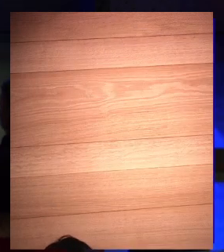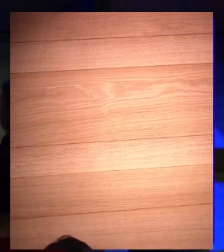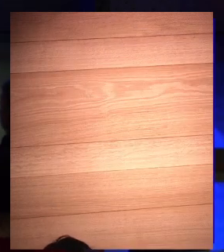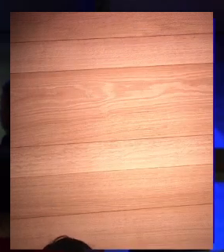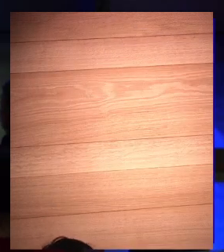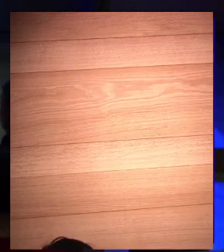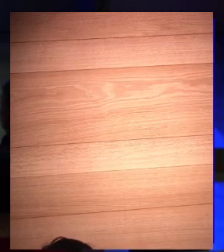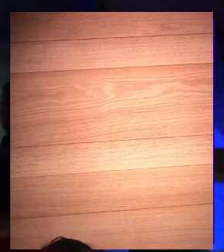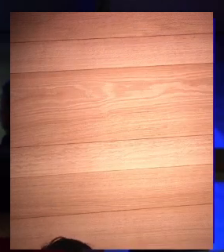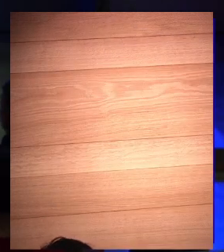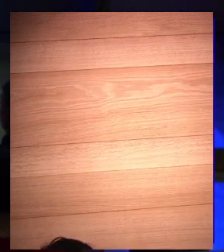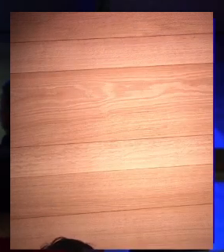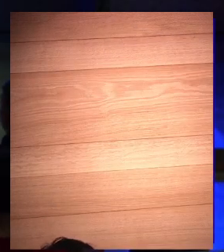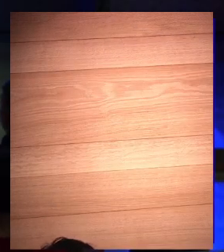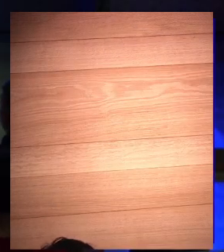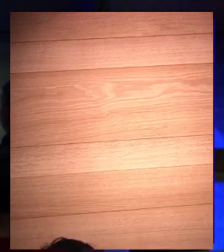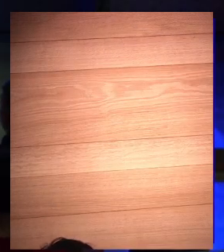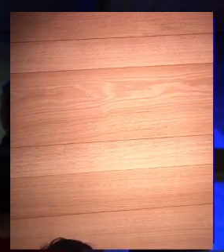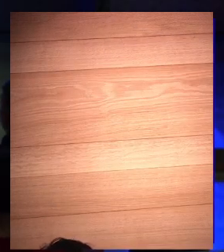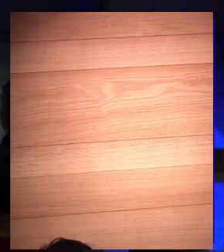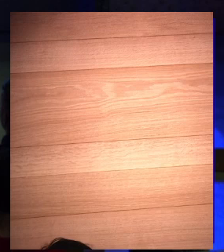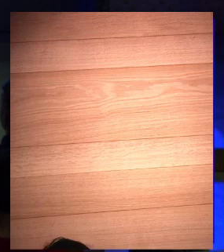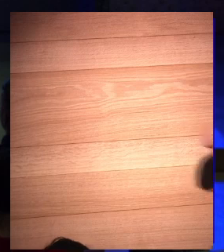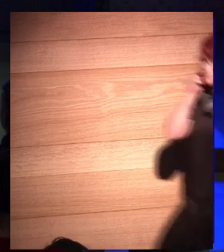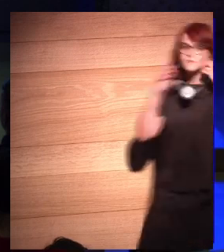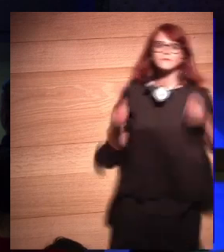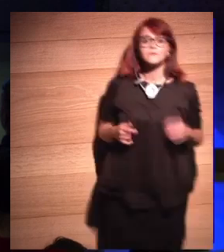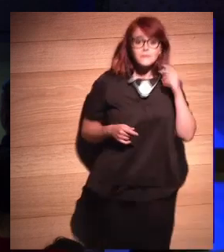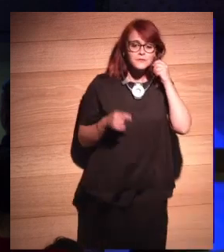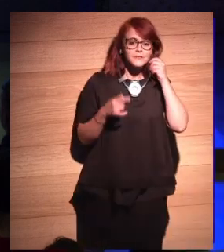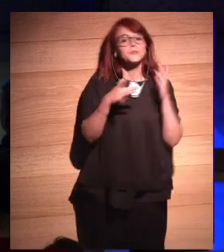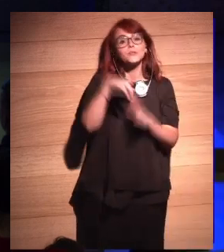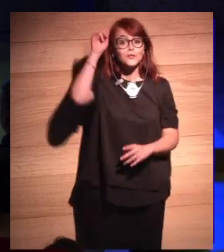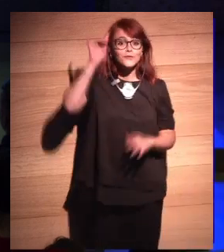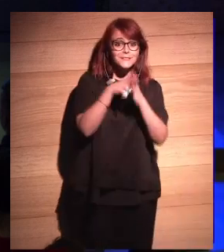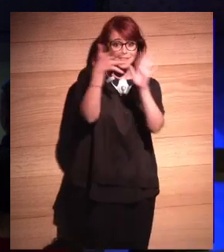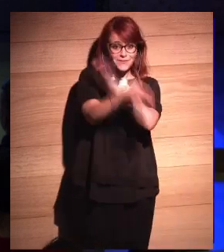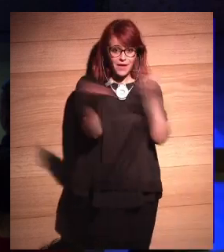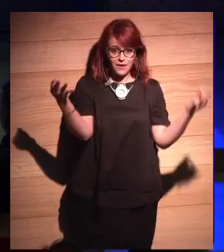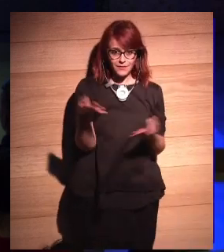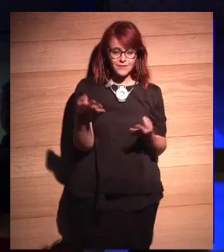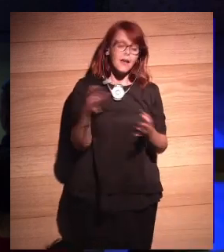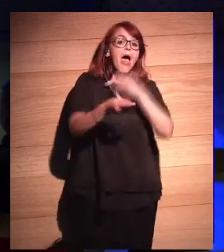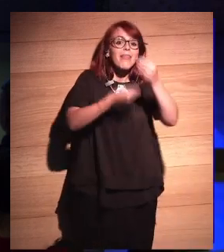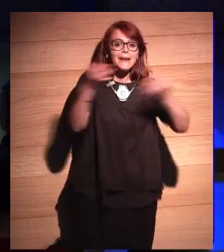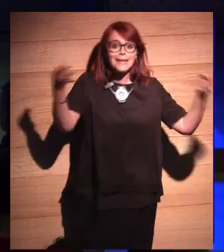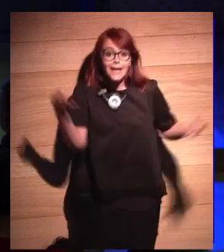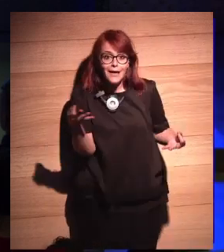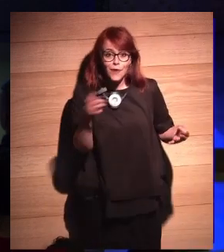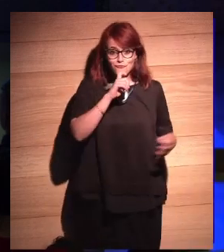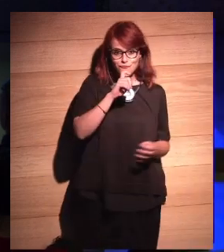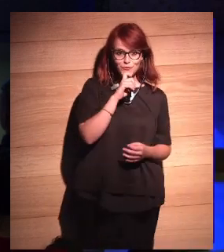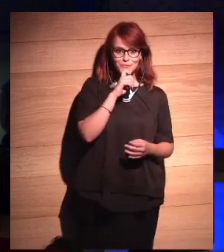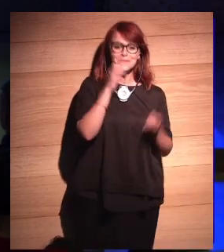I don't know what that means. Do I need to do default for display? Oh, yeah, there we